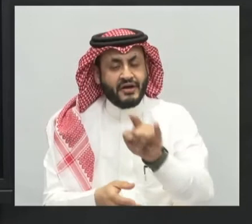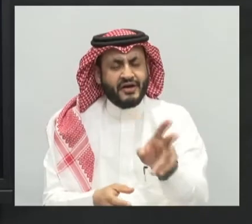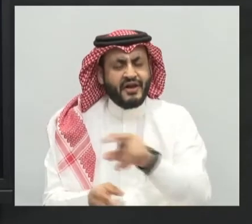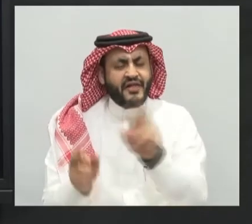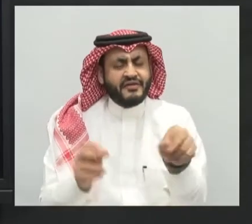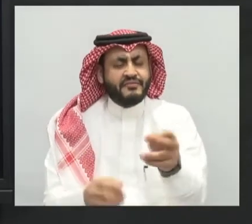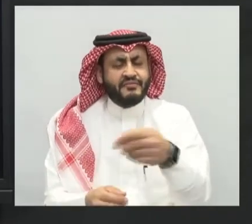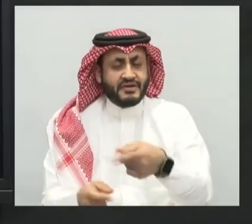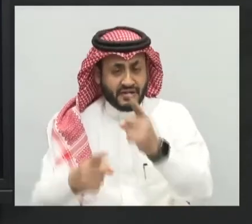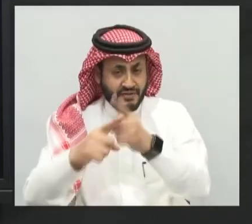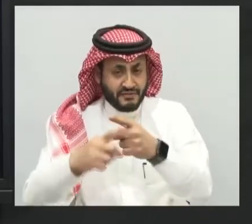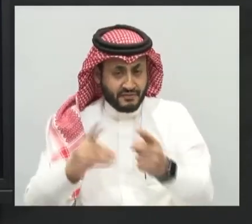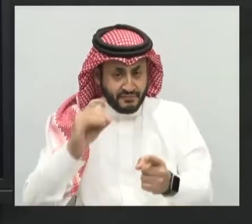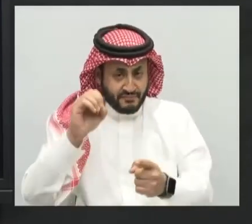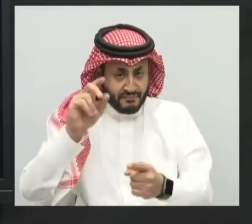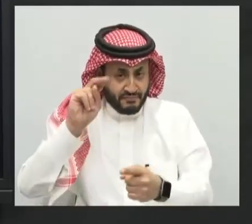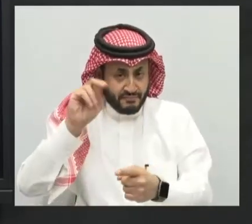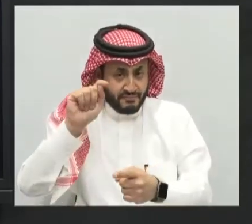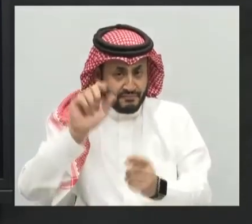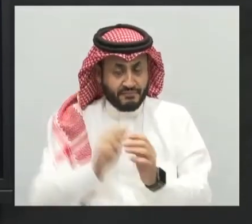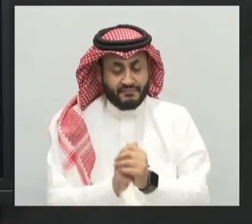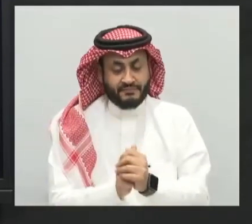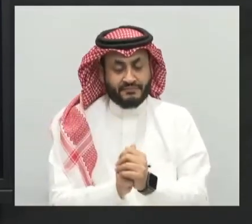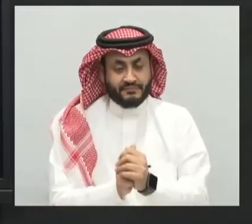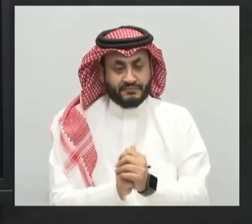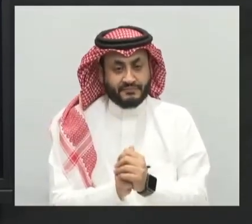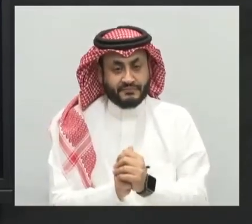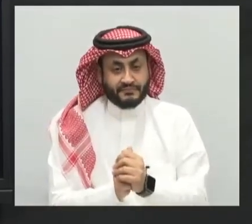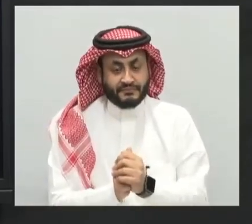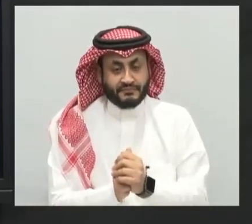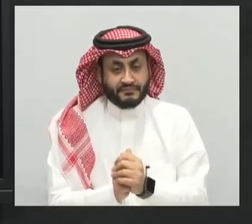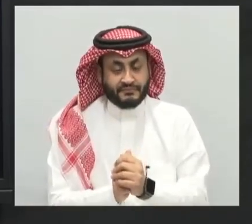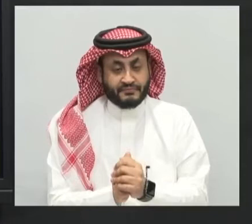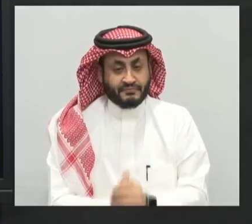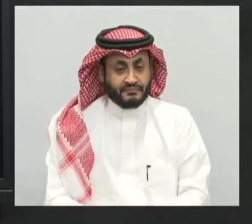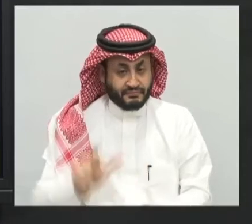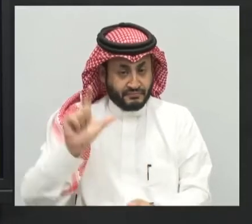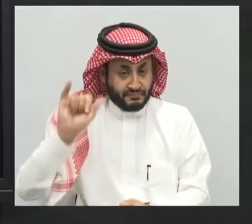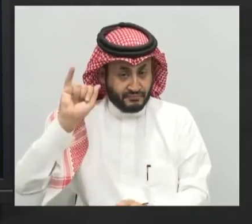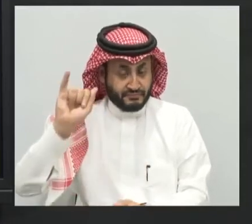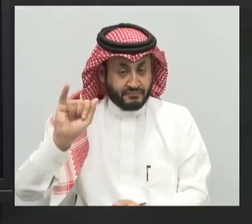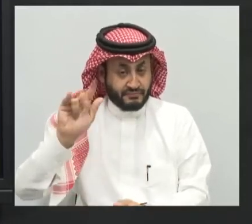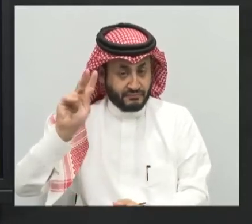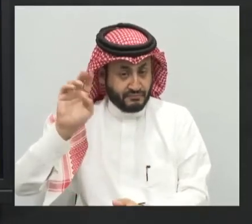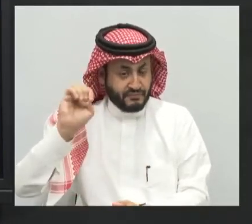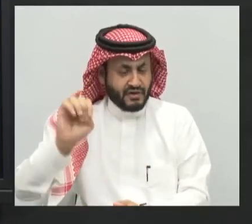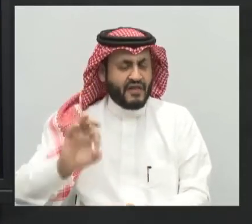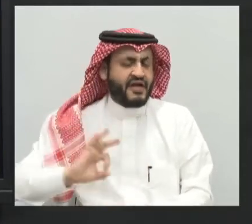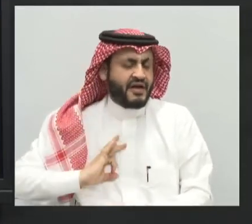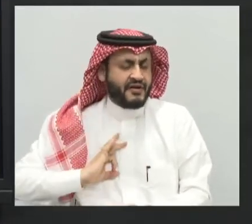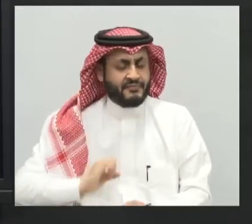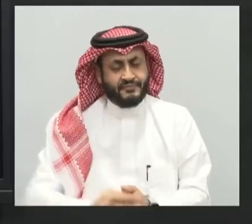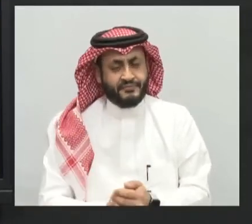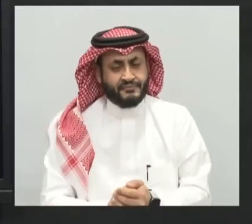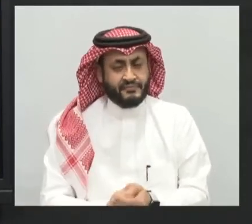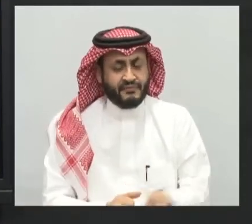to read. I don't like to read. So we use like plus infinitive just to express the things that we love,